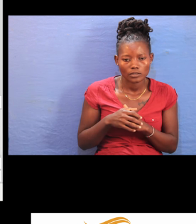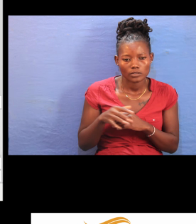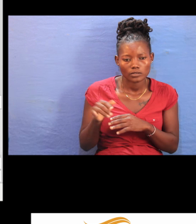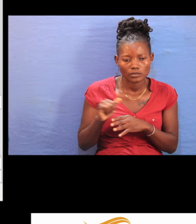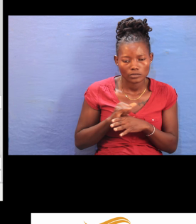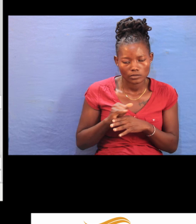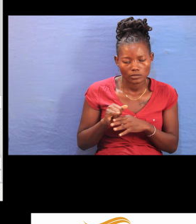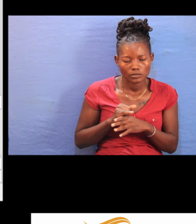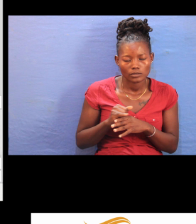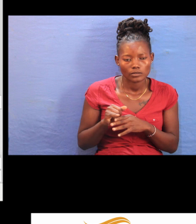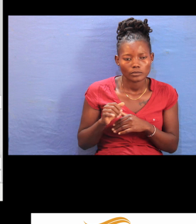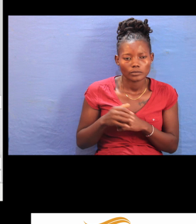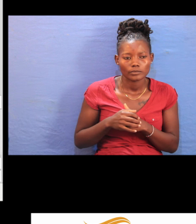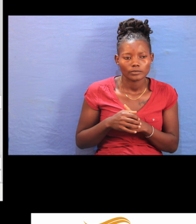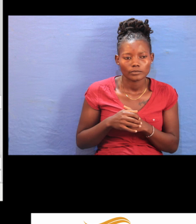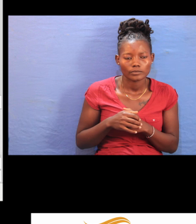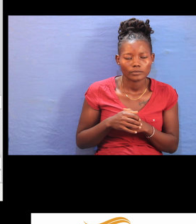training there.